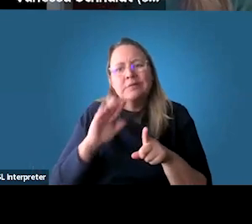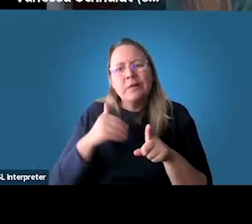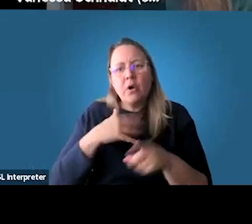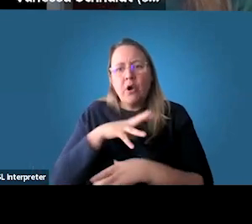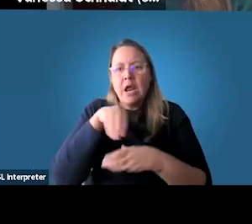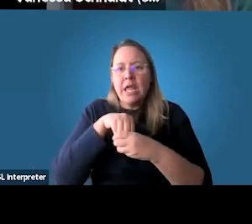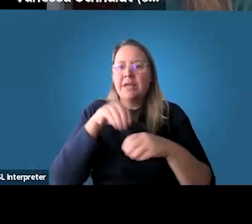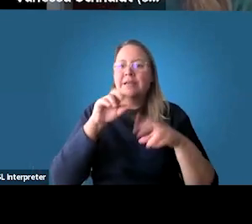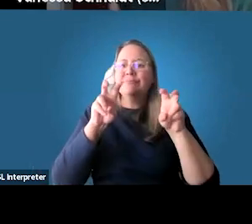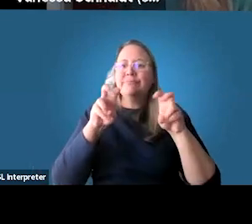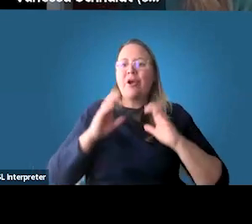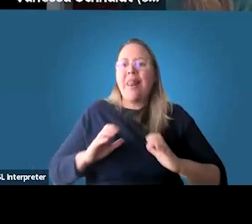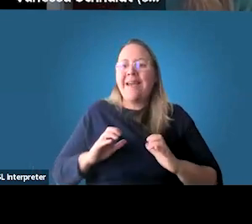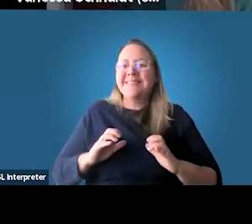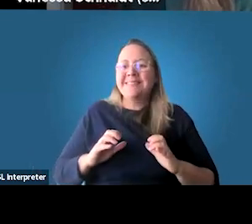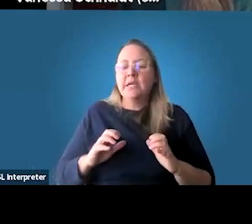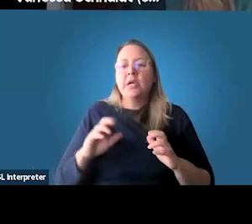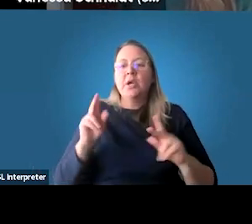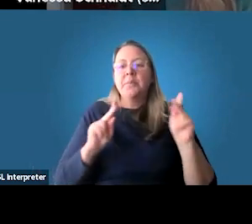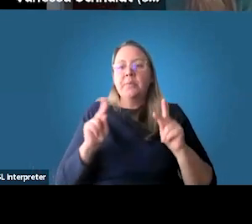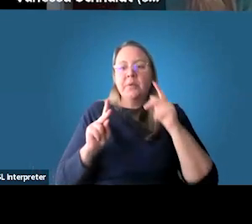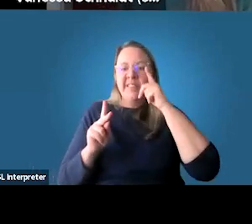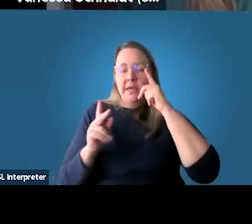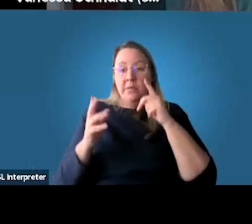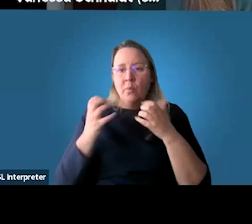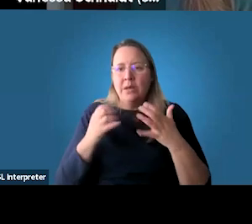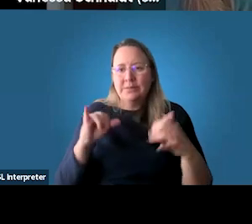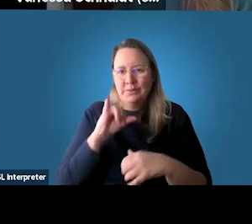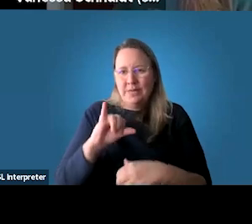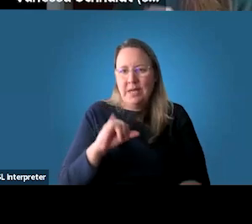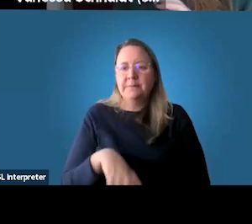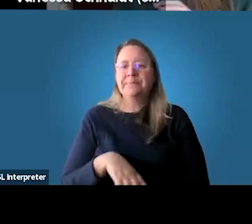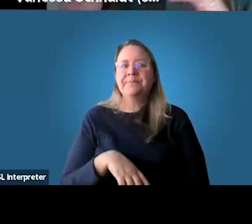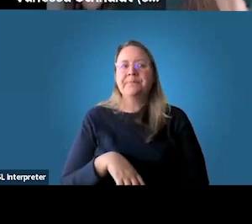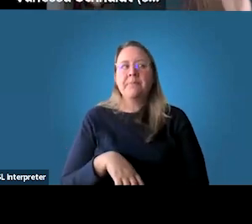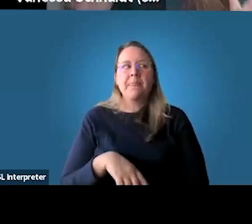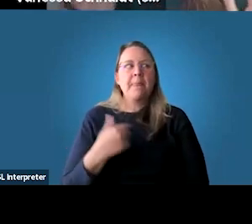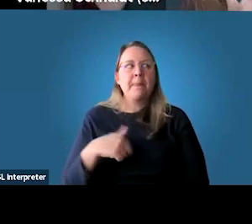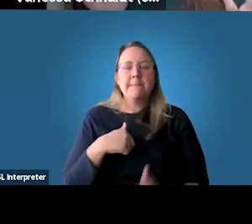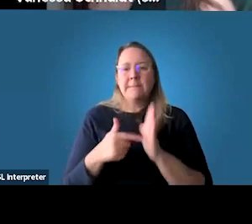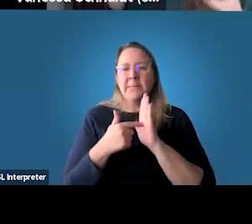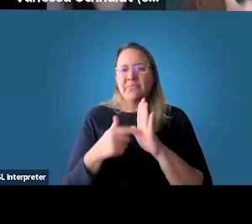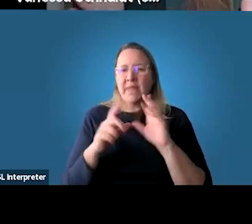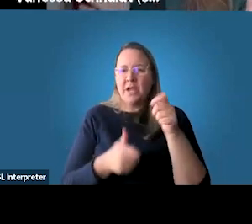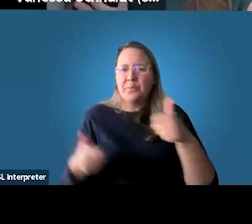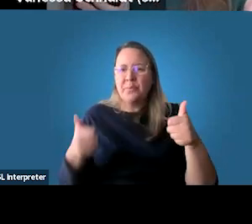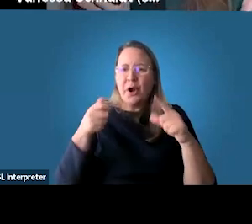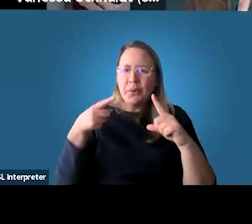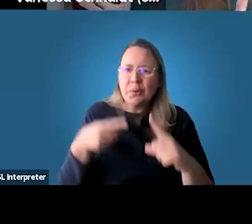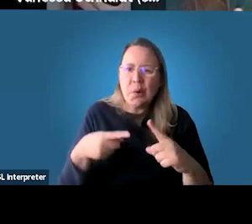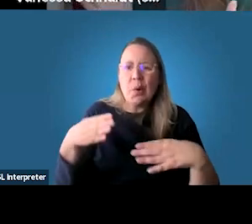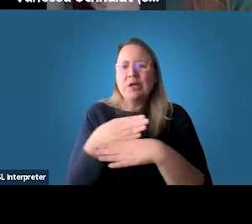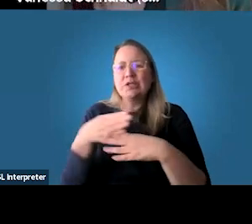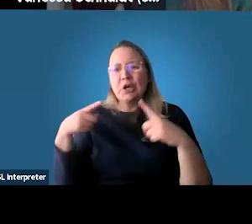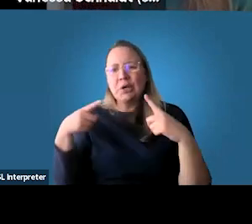internal clients, if you will, folks who want or need something from us. And so when we can point to a broader goal, a shared